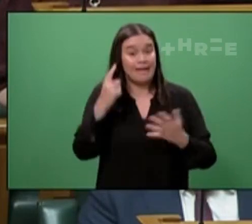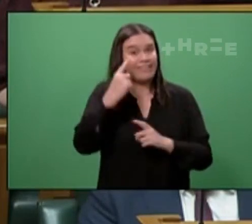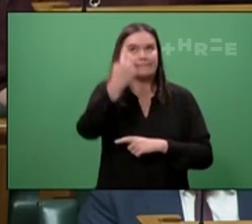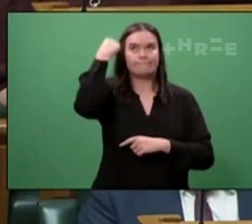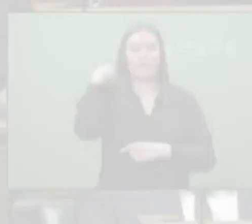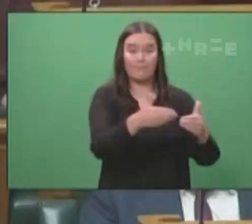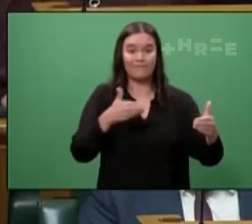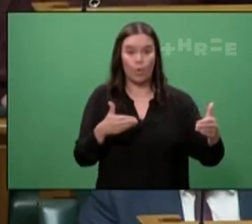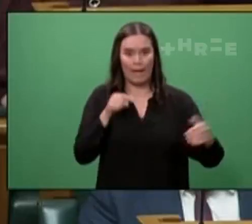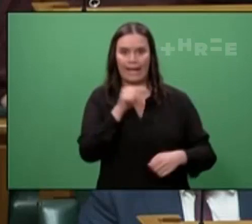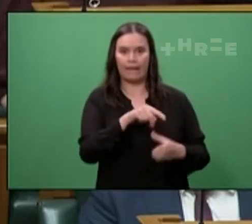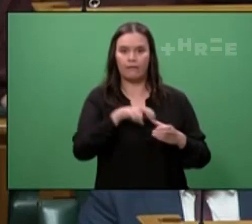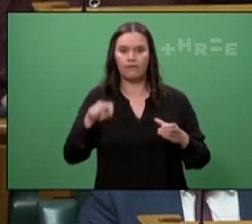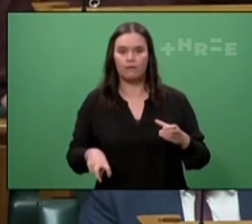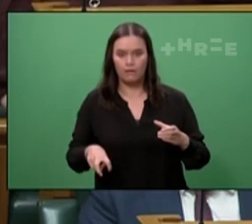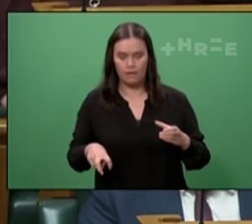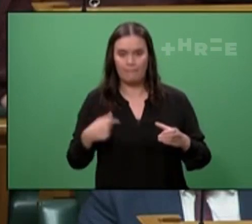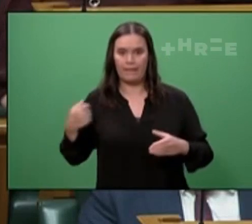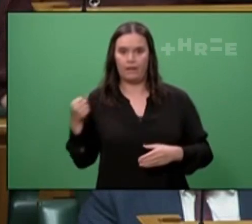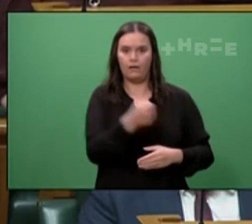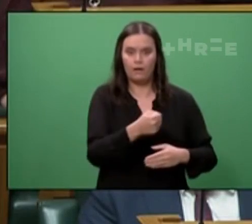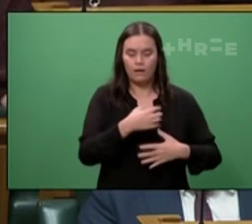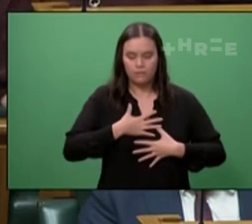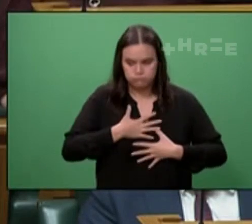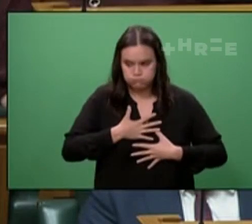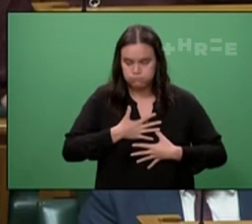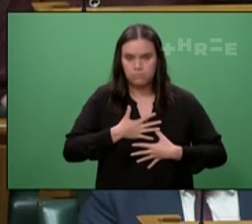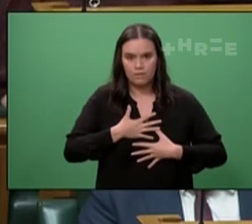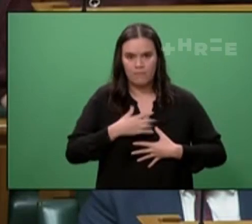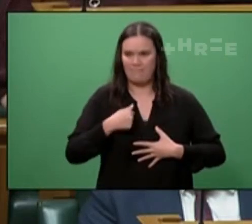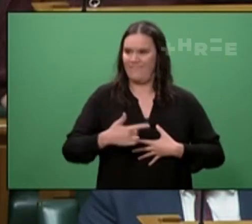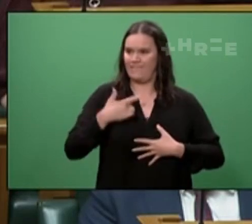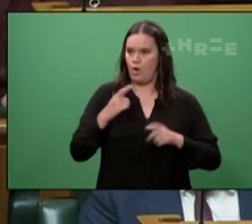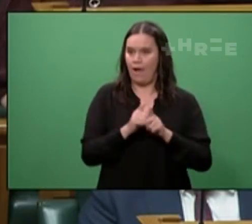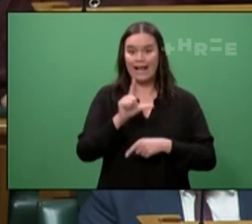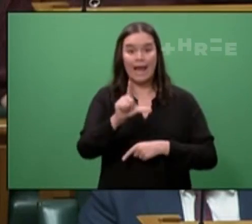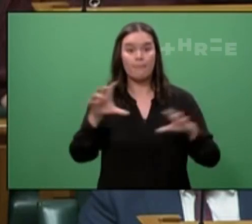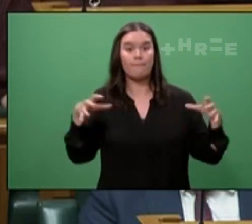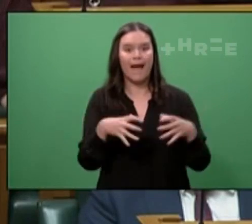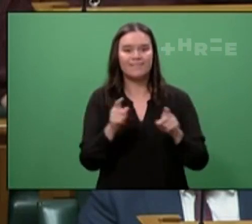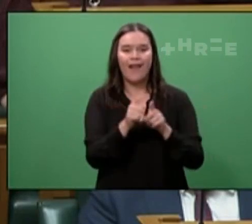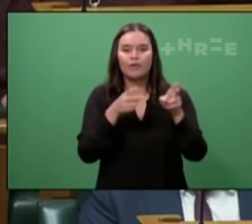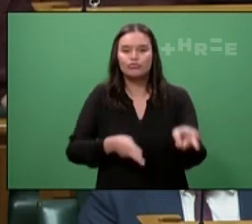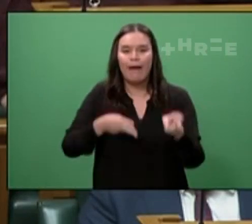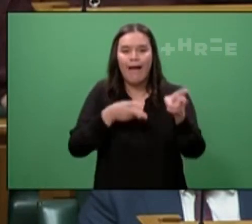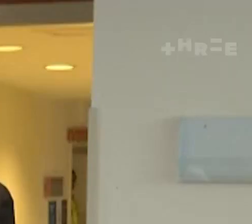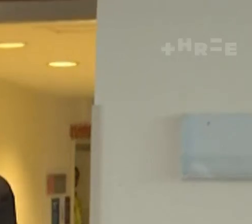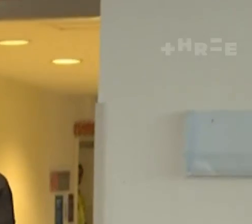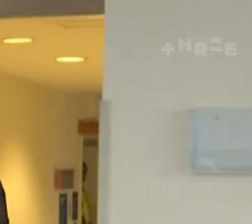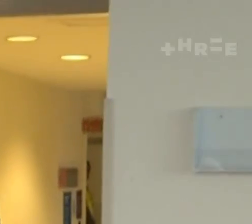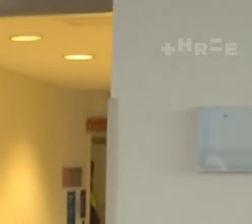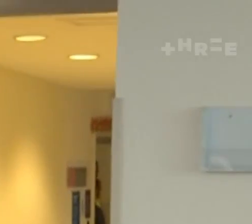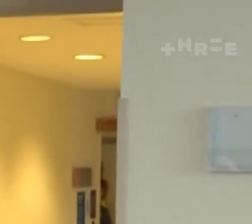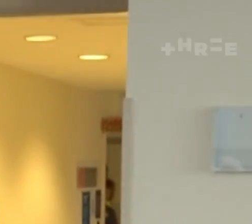chain of events. It was a cross between a sense of duty to steer a moving freight train and being hit by one.